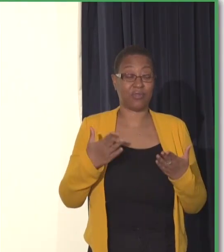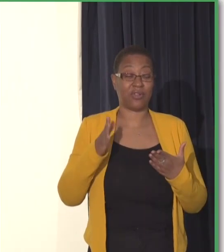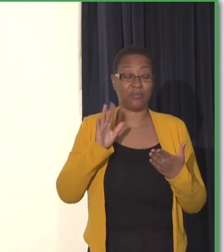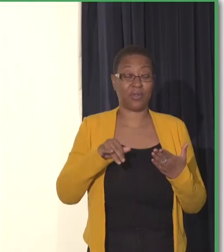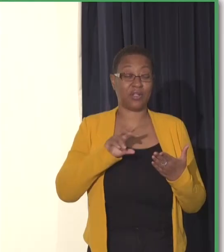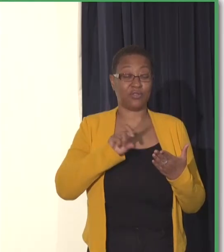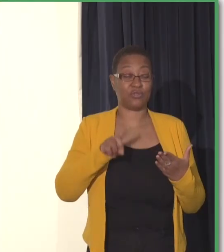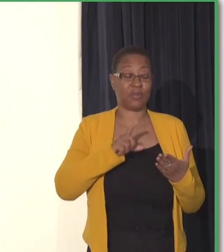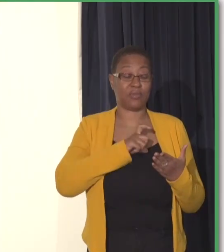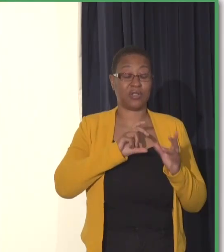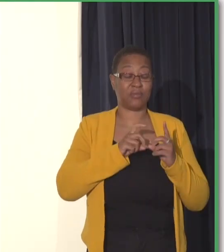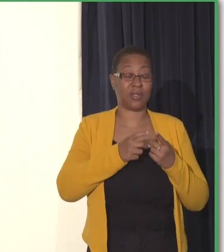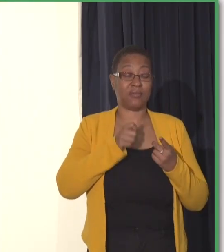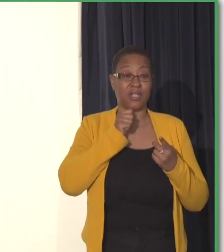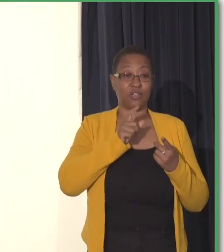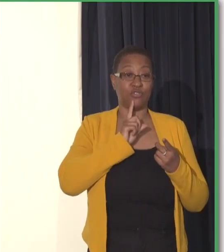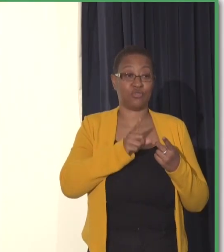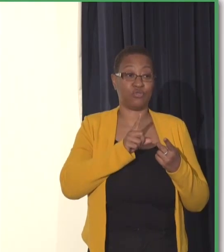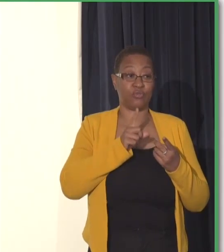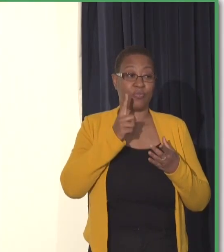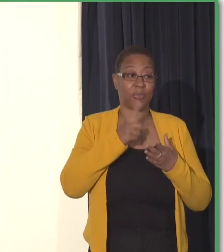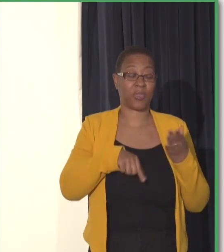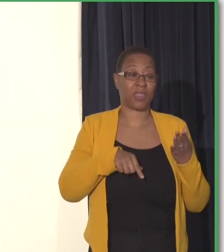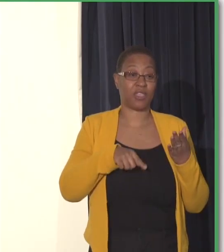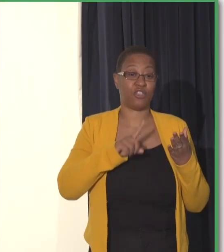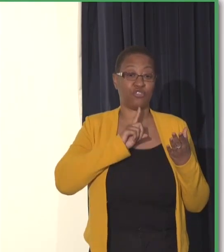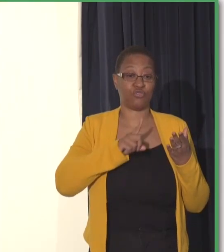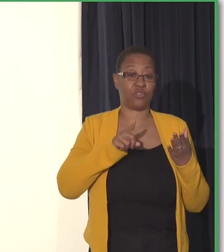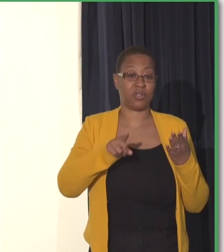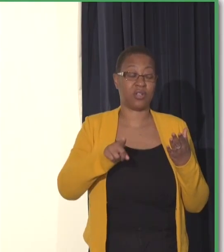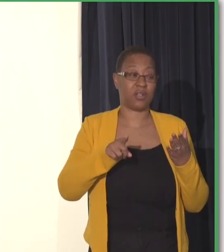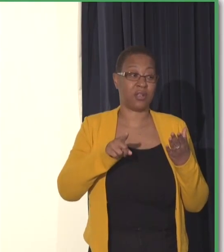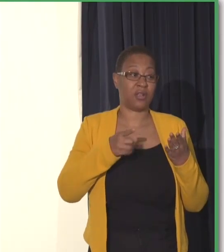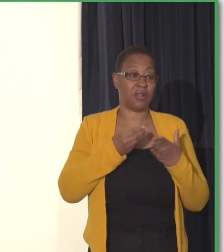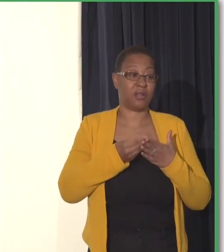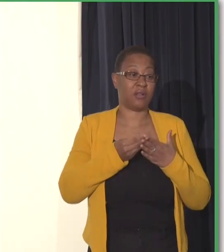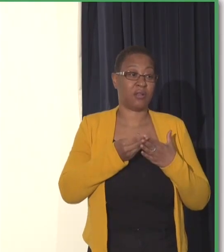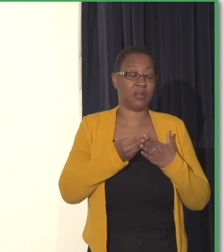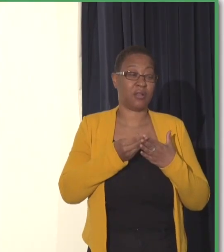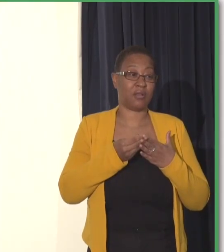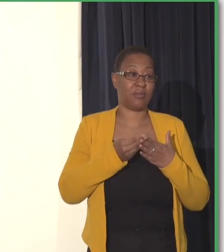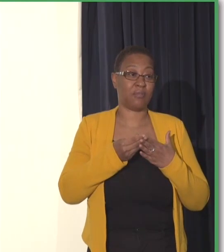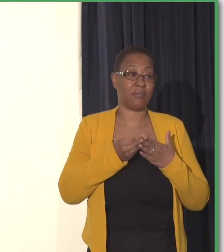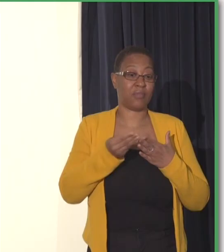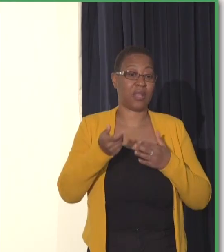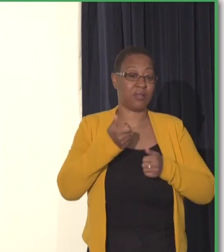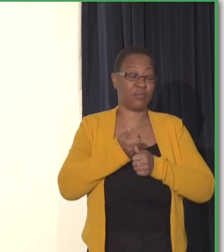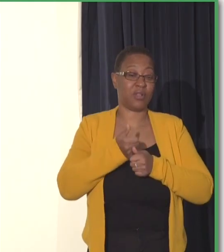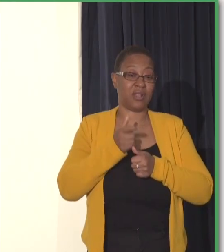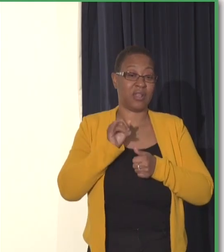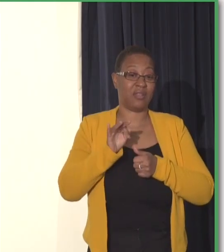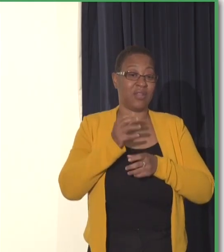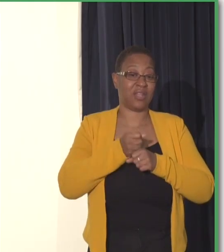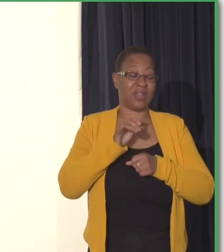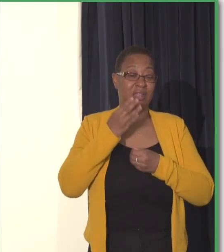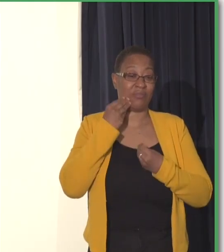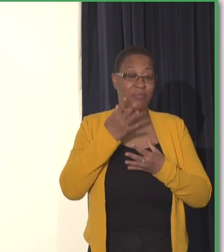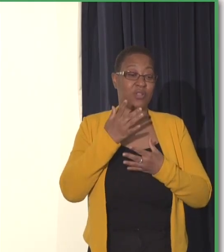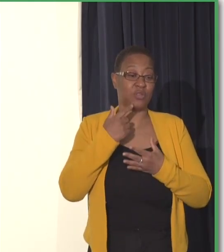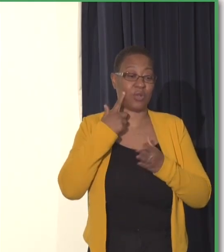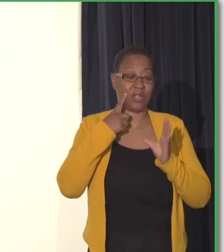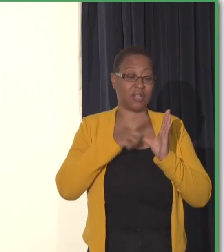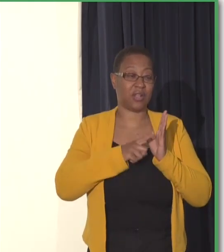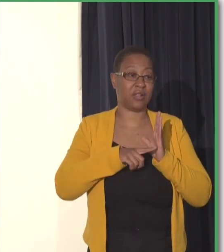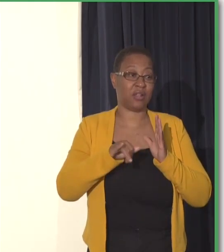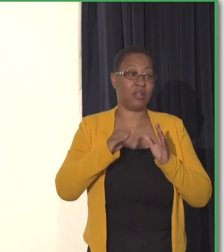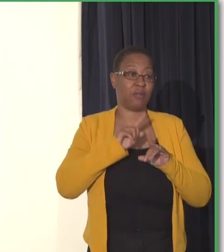Police Department, so I'm not sure what things they're buying on their own, but if I can get that information, I can look into that. But we provide